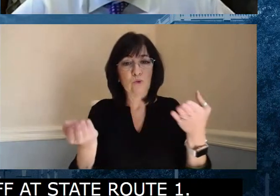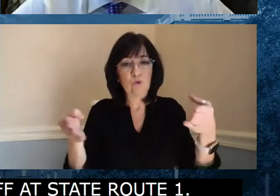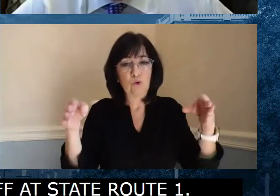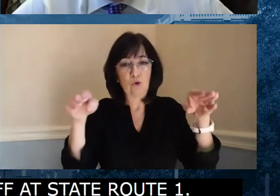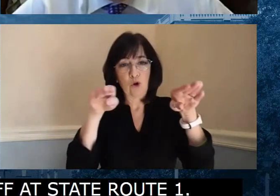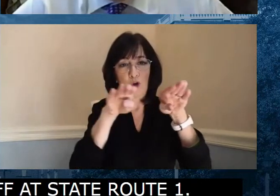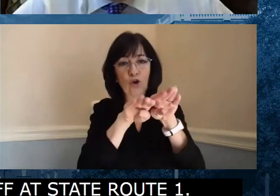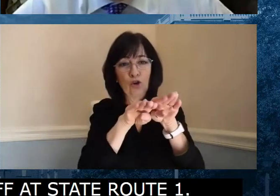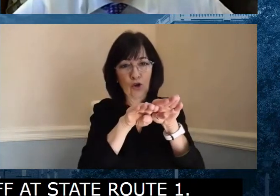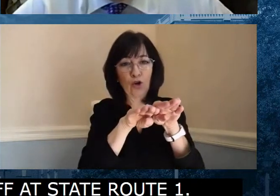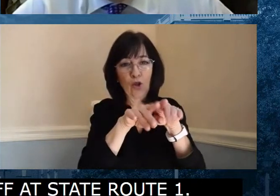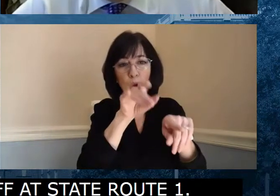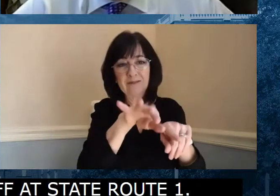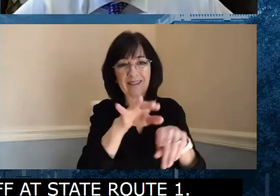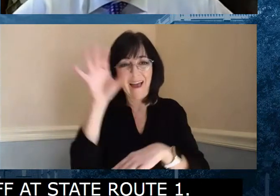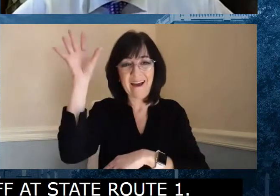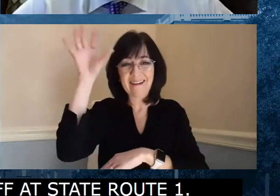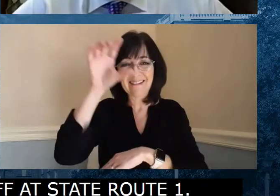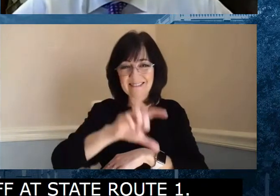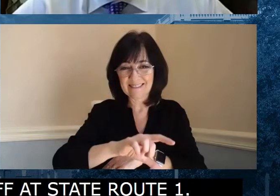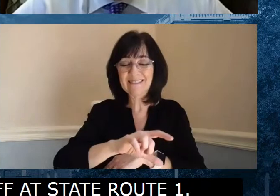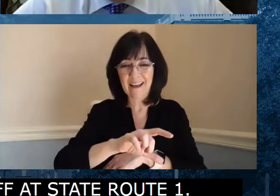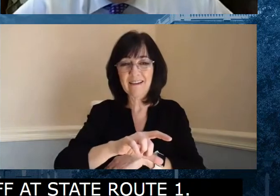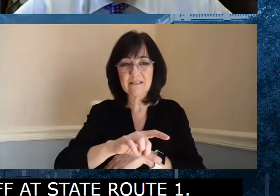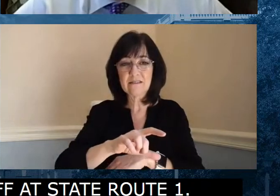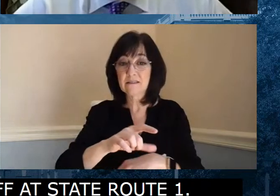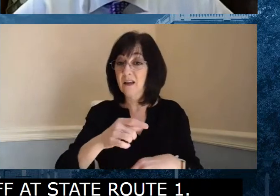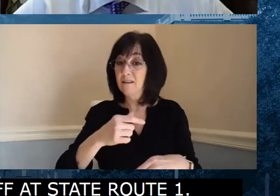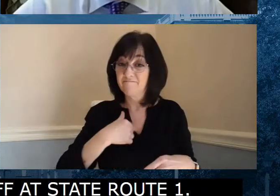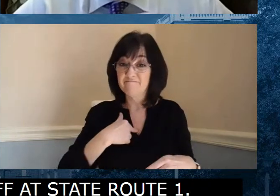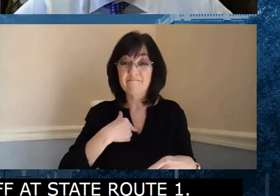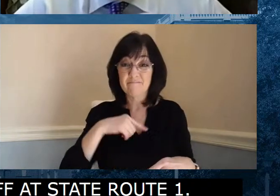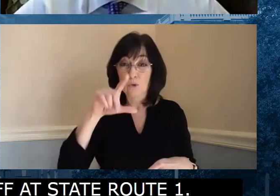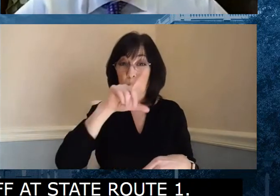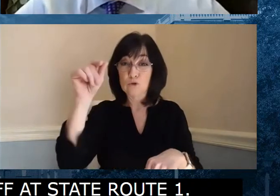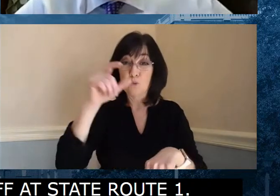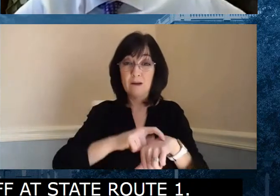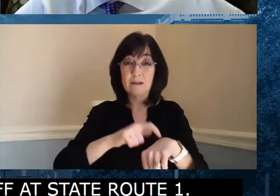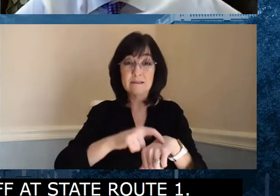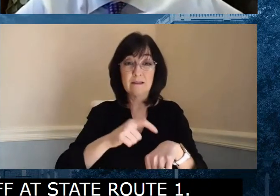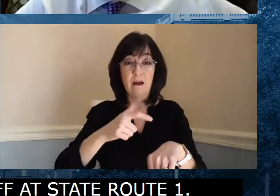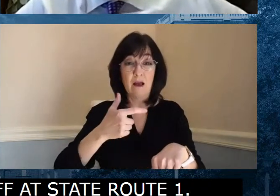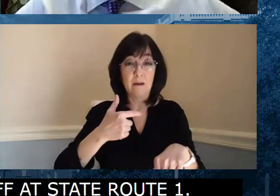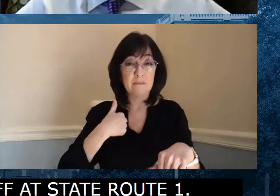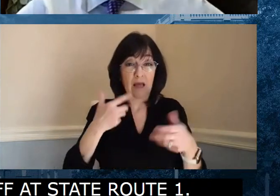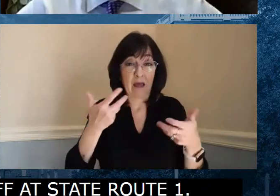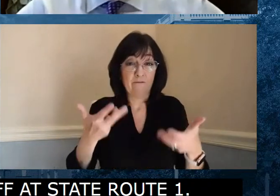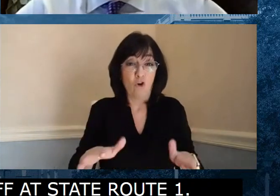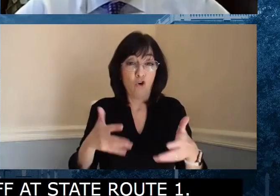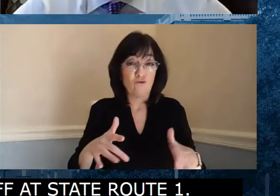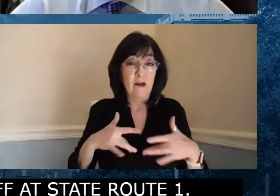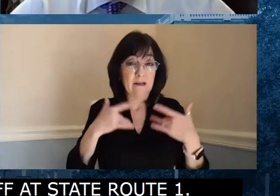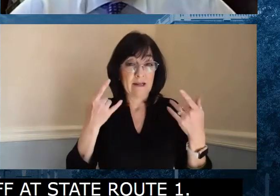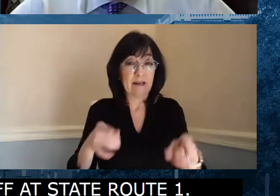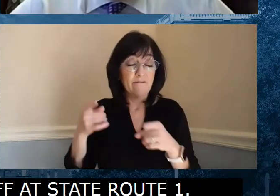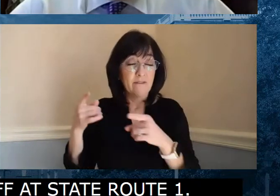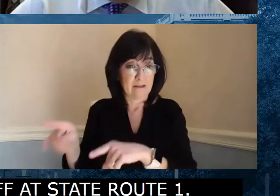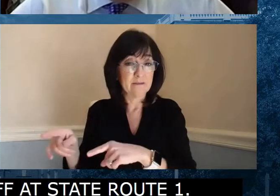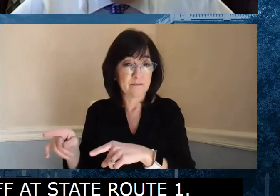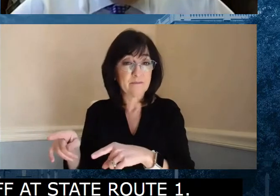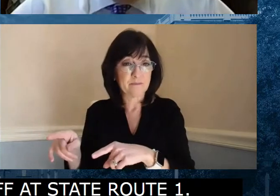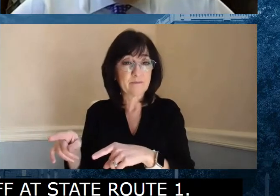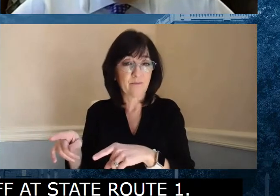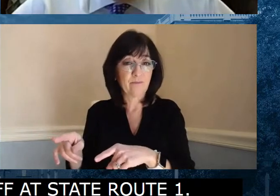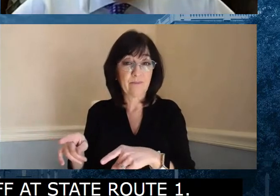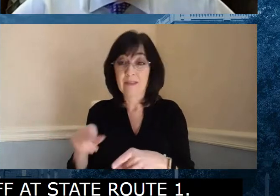ironic picture that we have here. But we've hosted over 20 events, 70,000 vaccinations. And that doesn't even include the numbers when we kicked off with FEMA